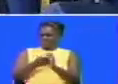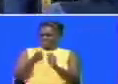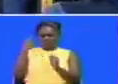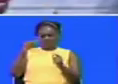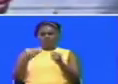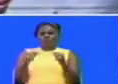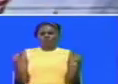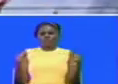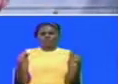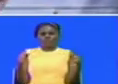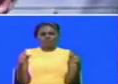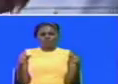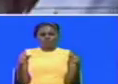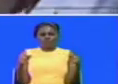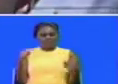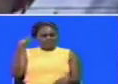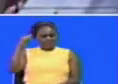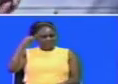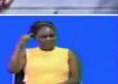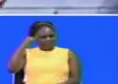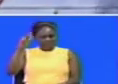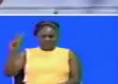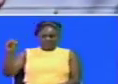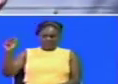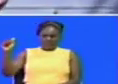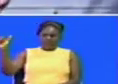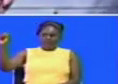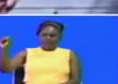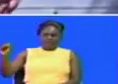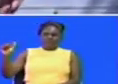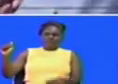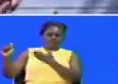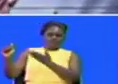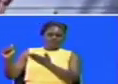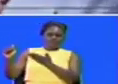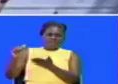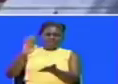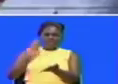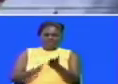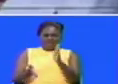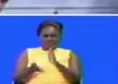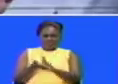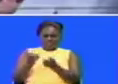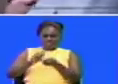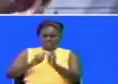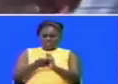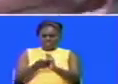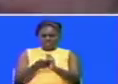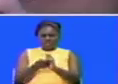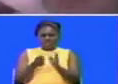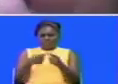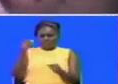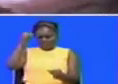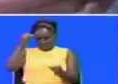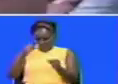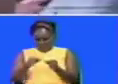opposition. The thinking around NASA is that there is nothing revolutionary that is going to come about. But remember